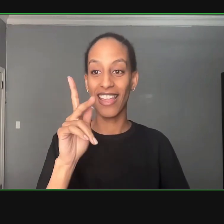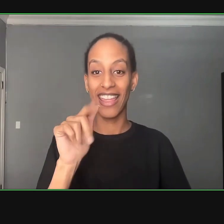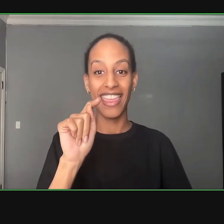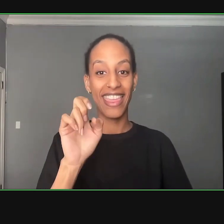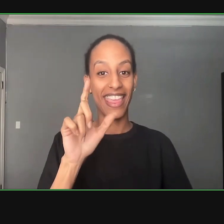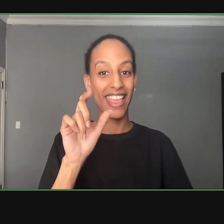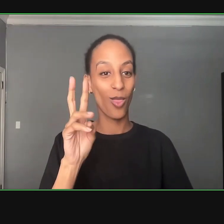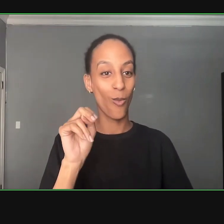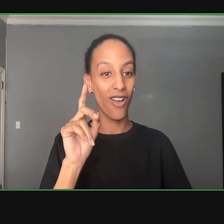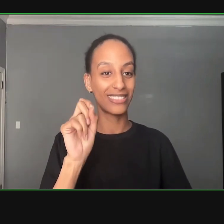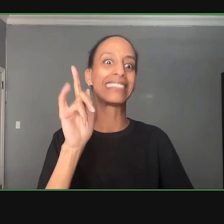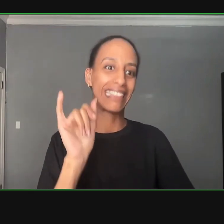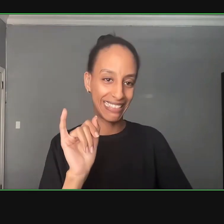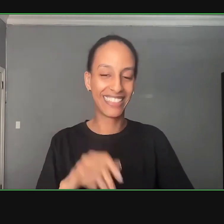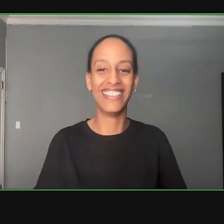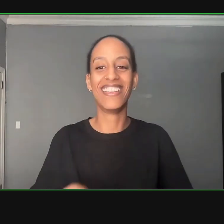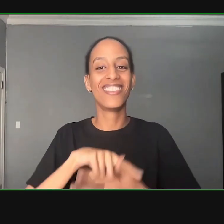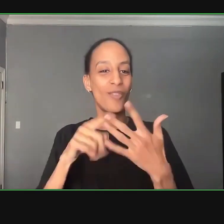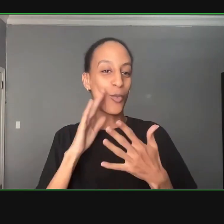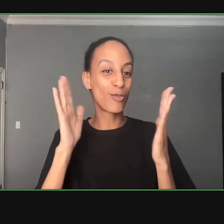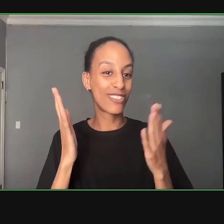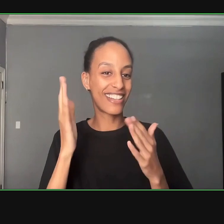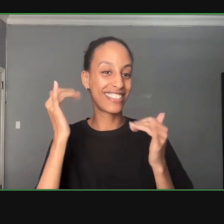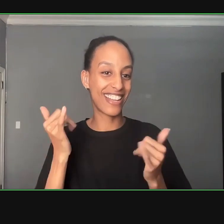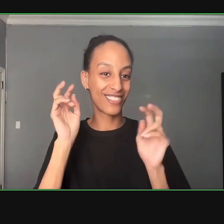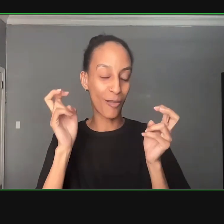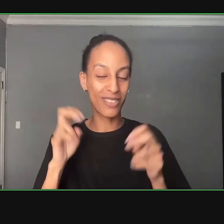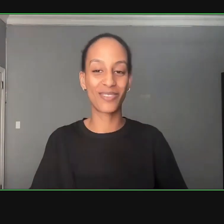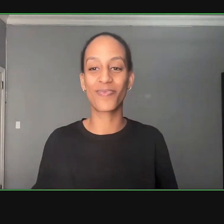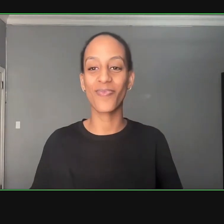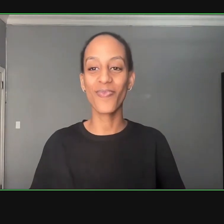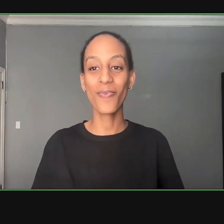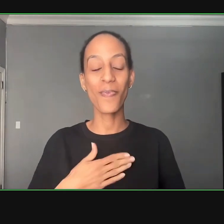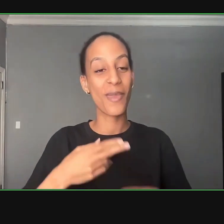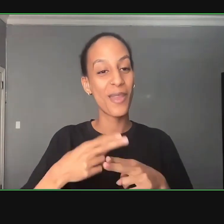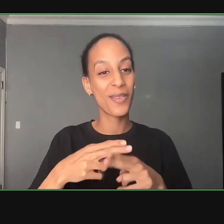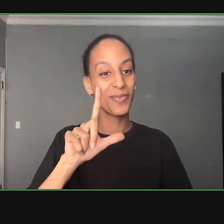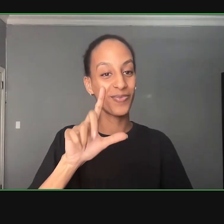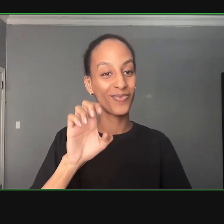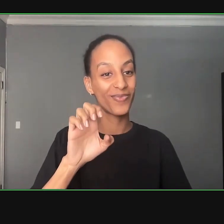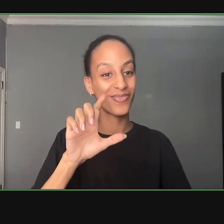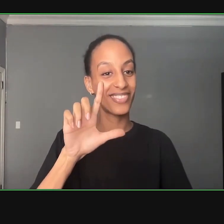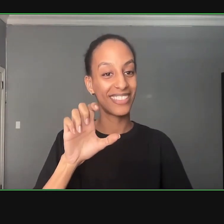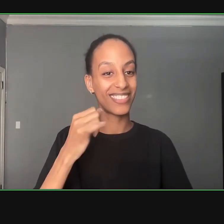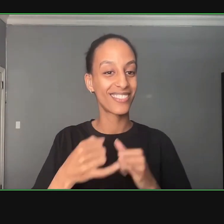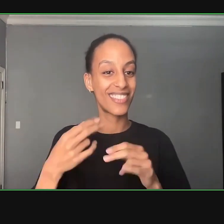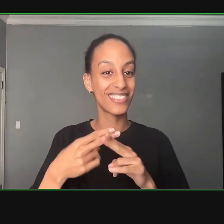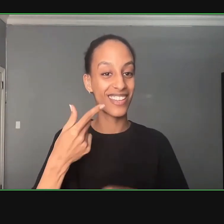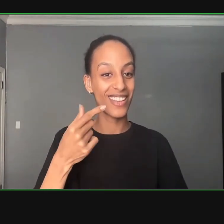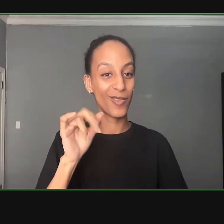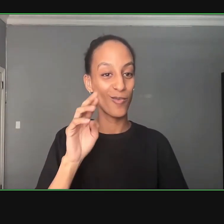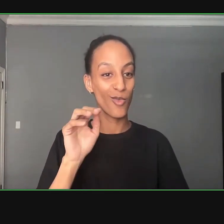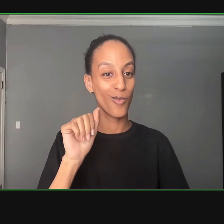Barnard, and Kate Lewandowski, presenting on today's topic. My name is Layla